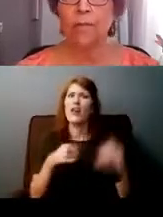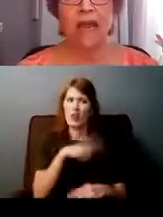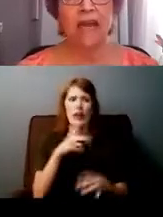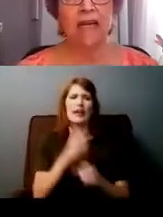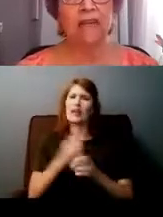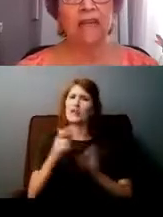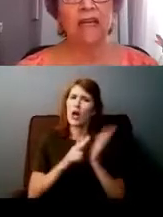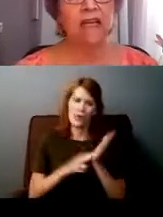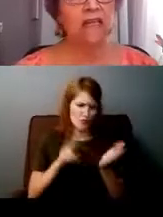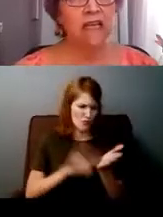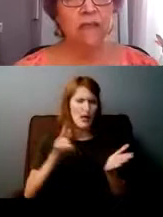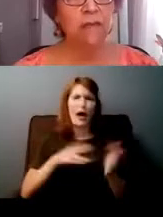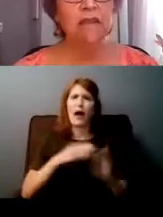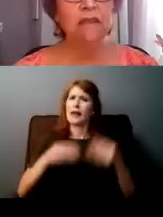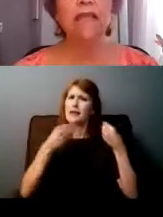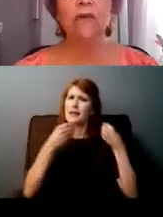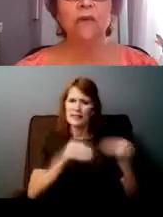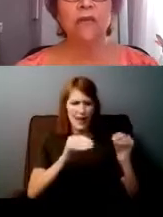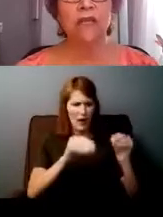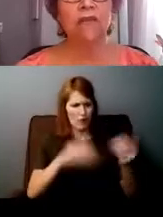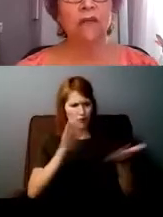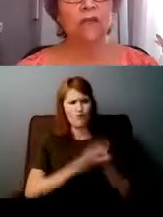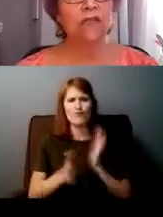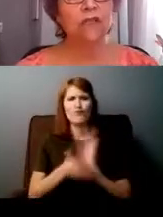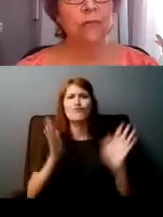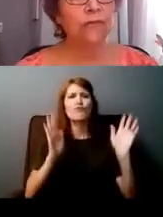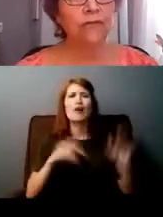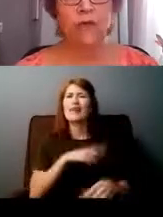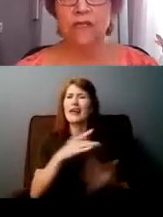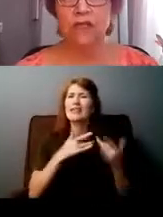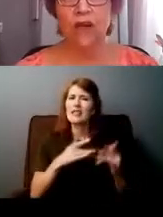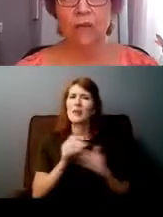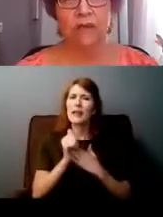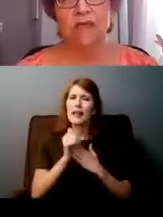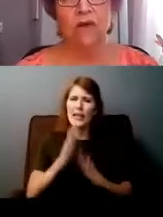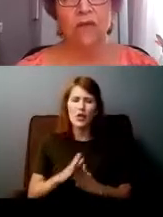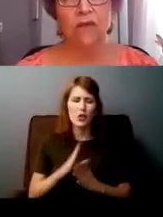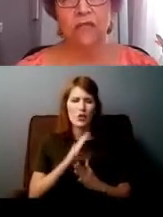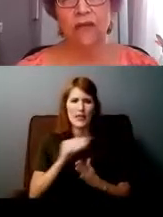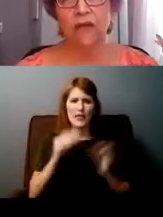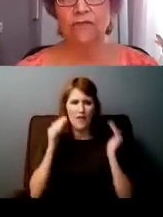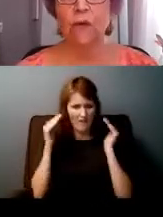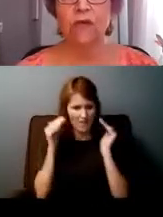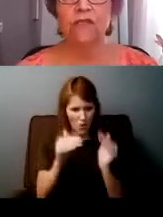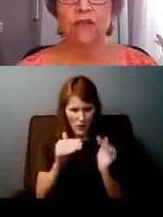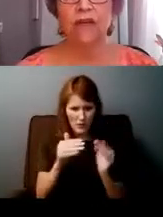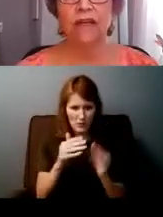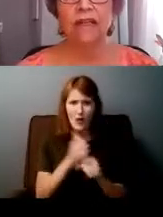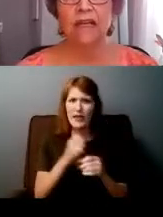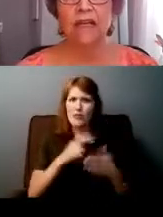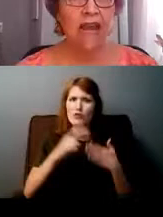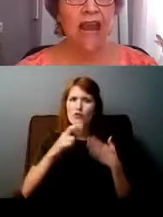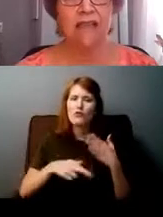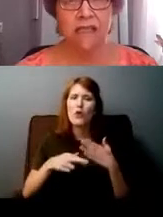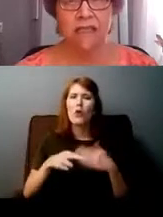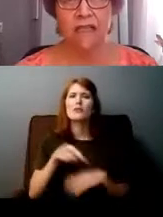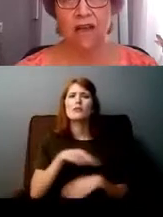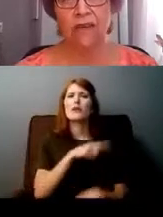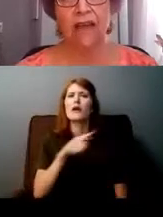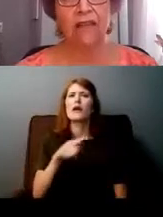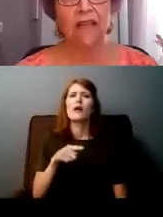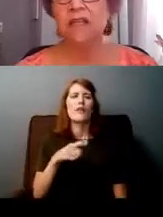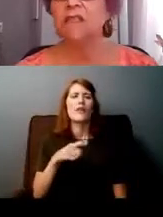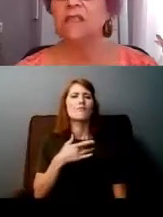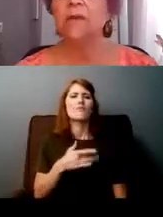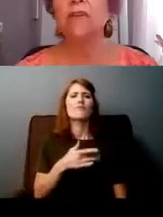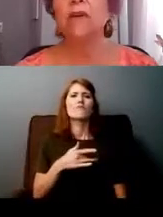sale made, and they tend to be leaders, and they're super focused on results, and they're focused on task stuff,